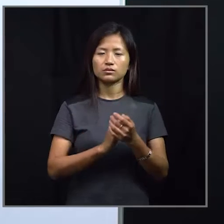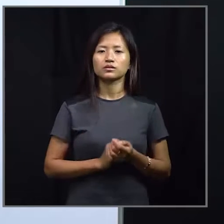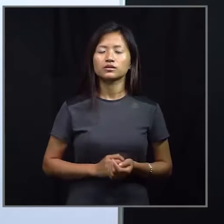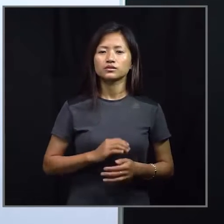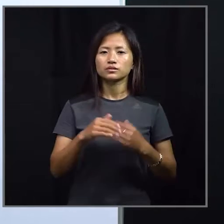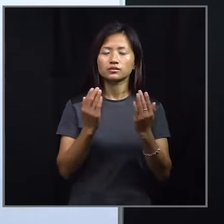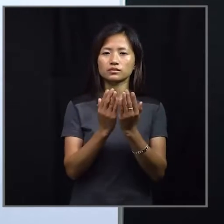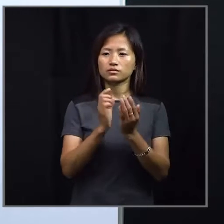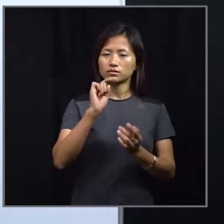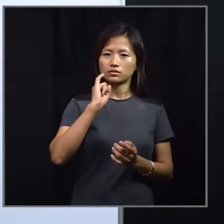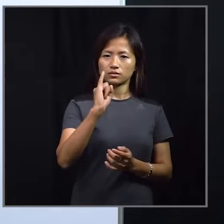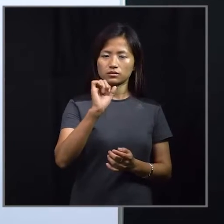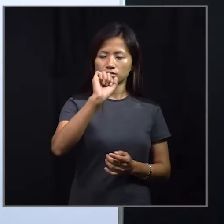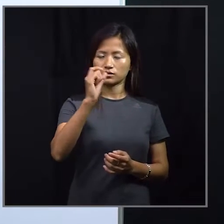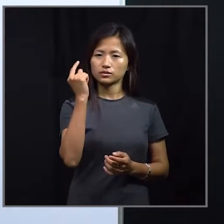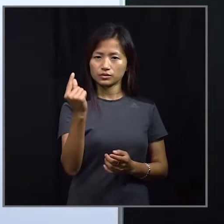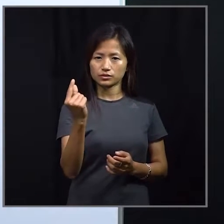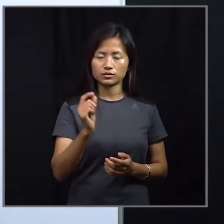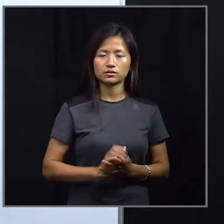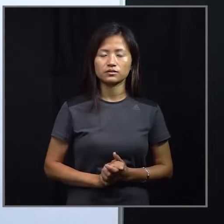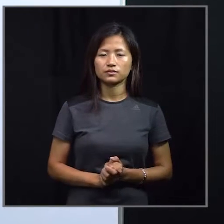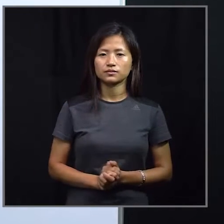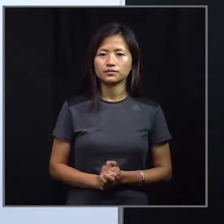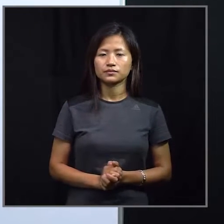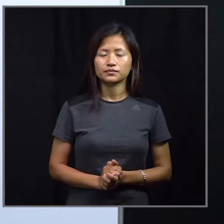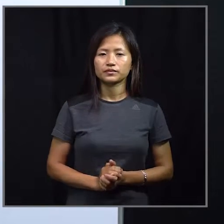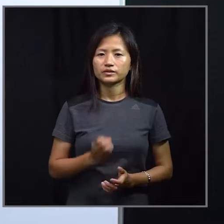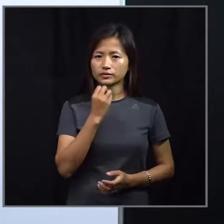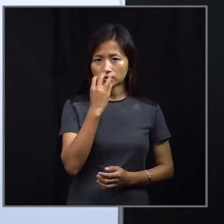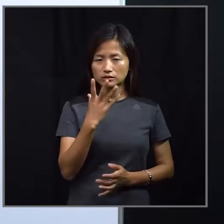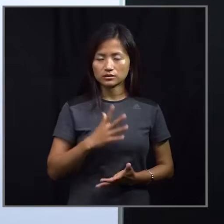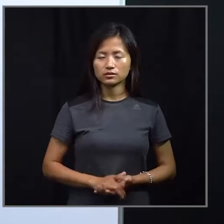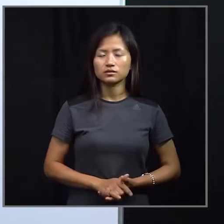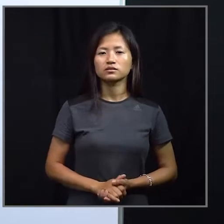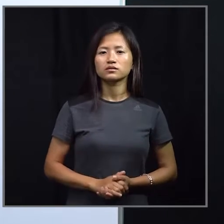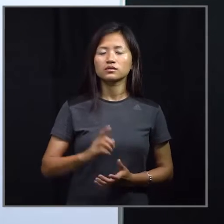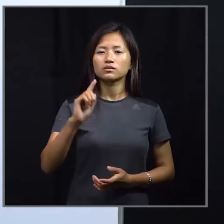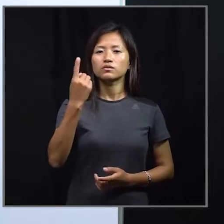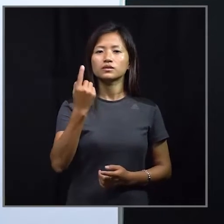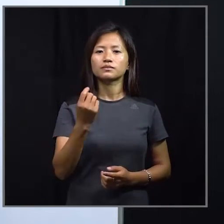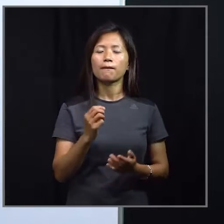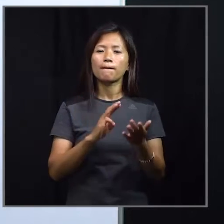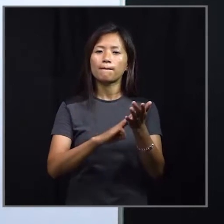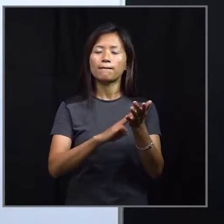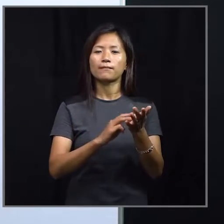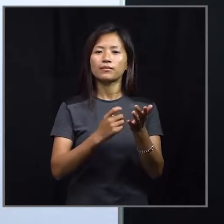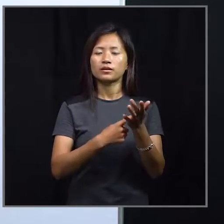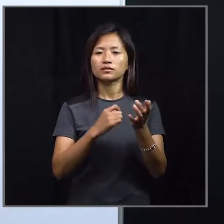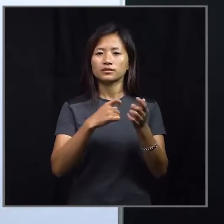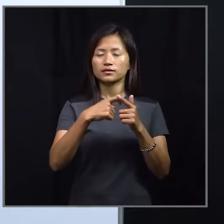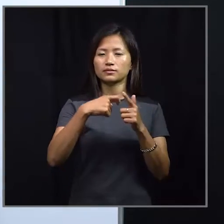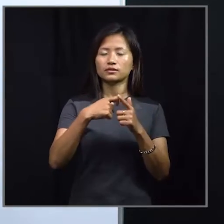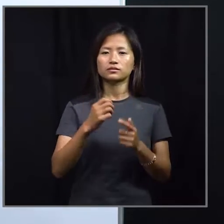the individual economic units. Clear or not? That's very easy, right? So for one mark, they'll ask, so you have to listen